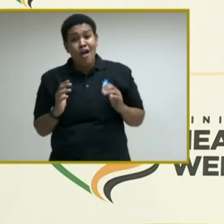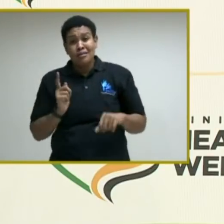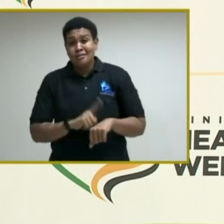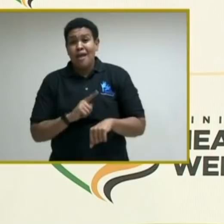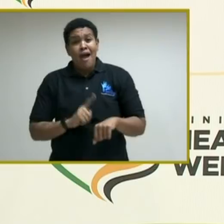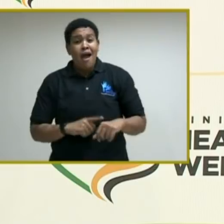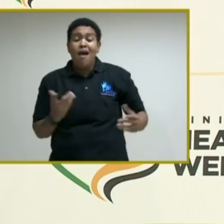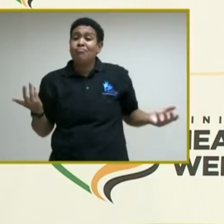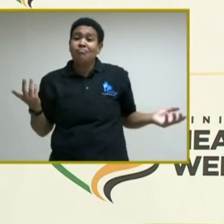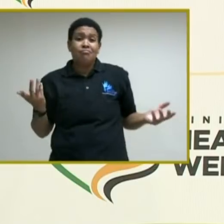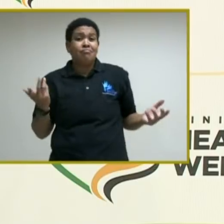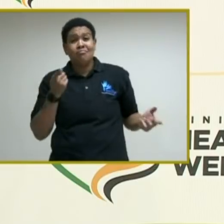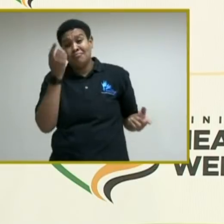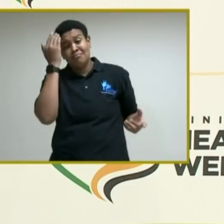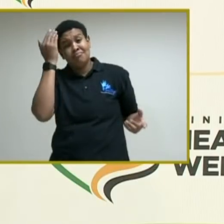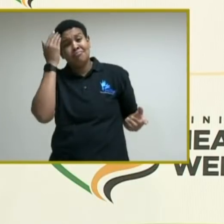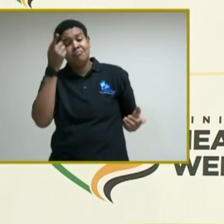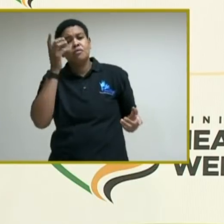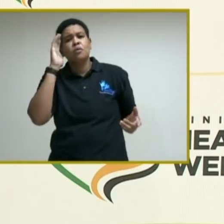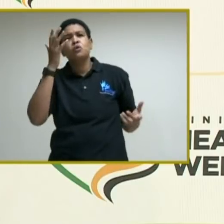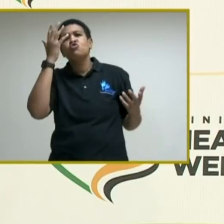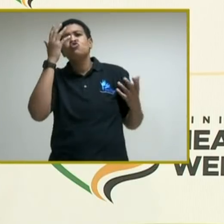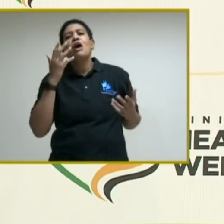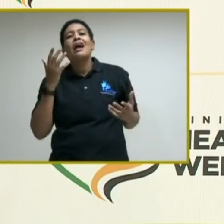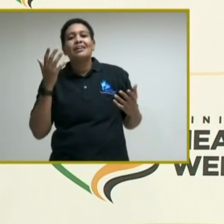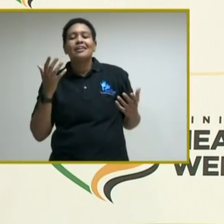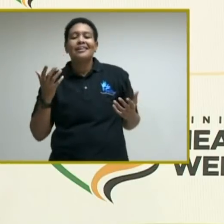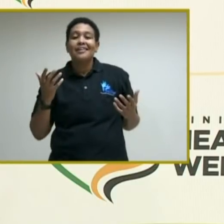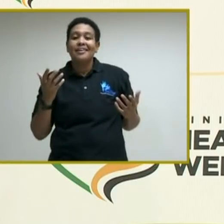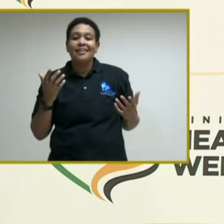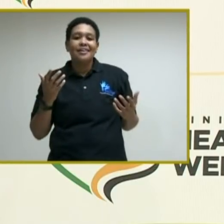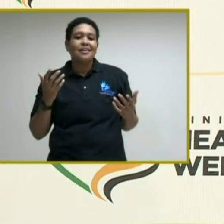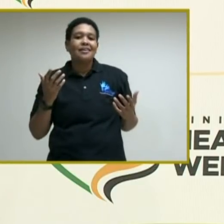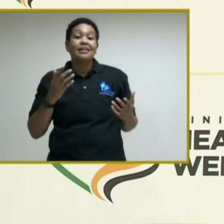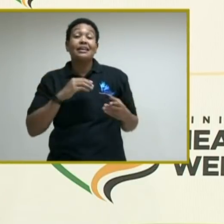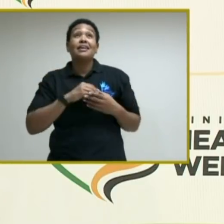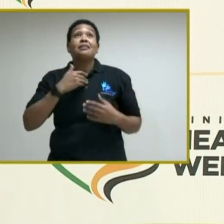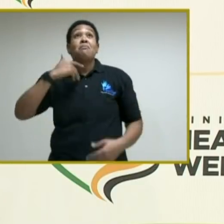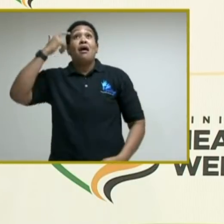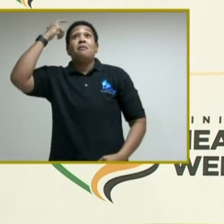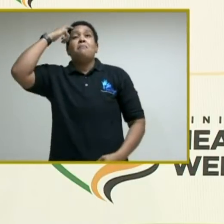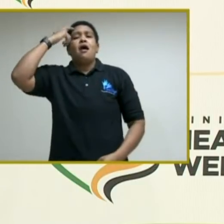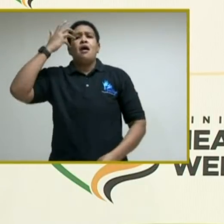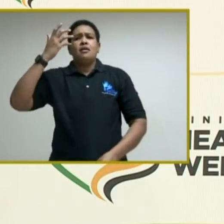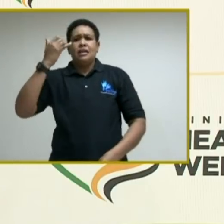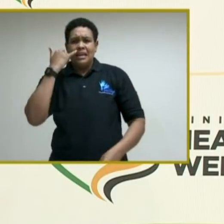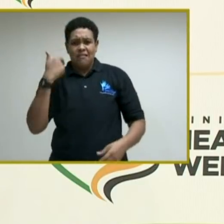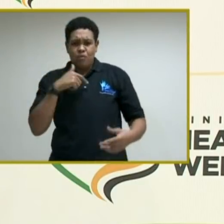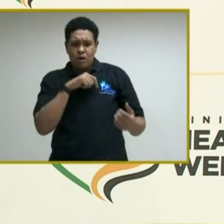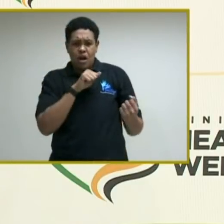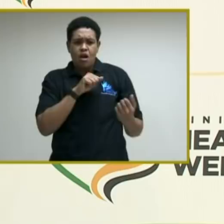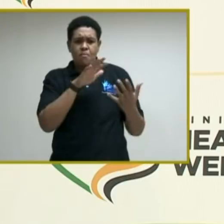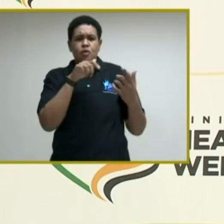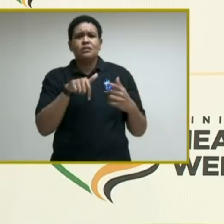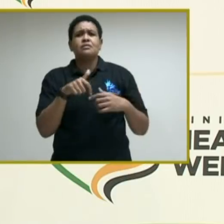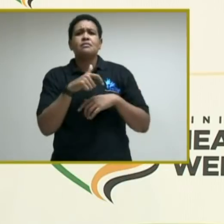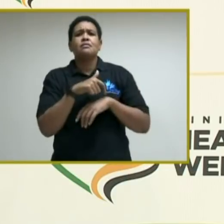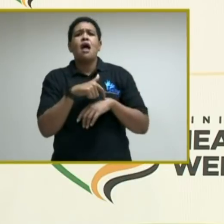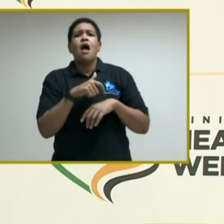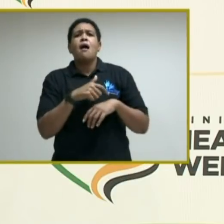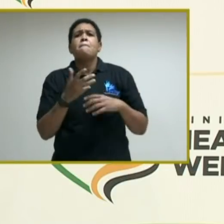and it would be a tragedy, to my mind, that we approach this season